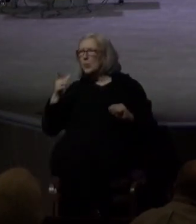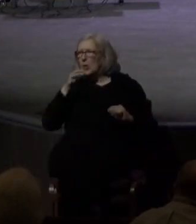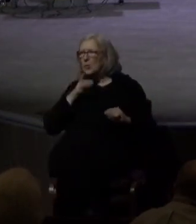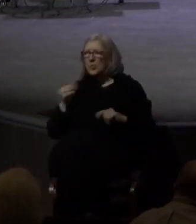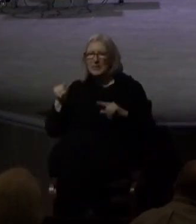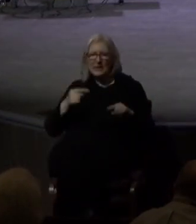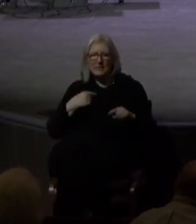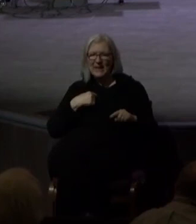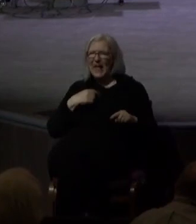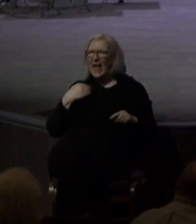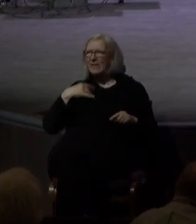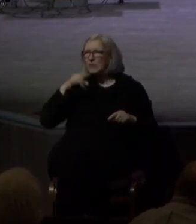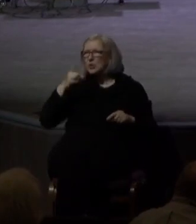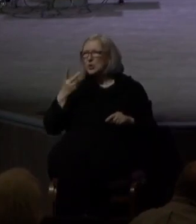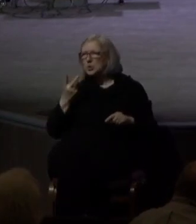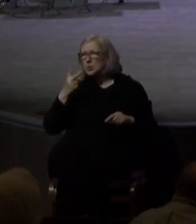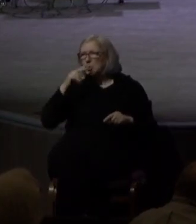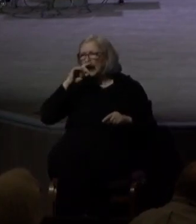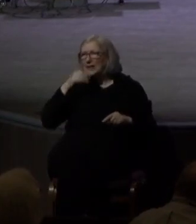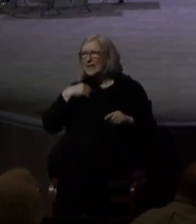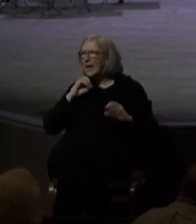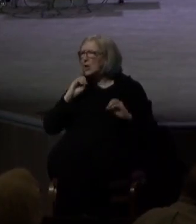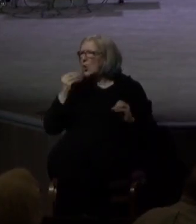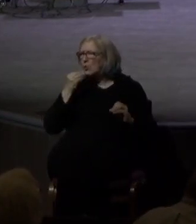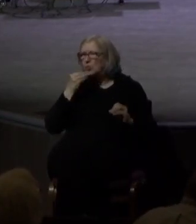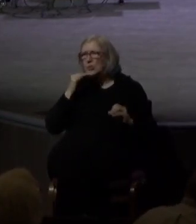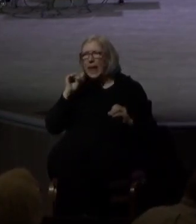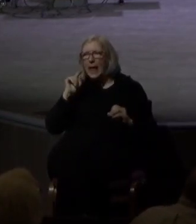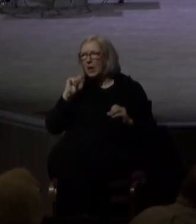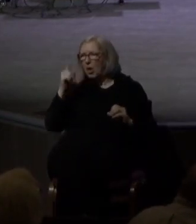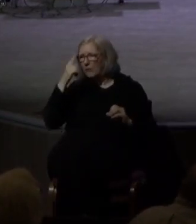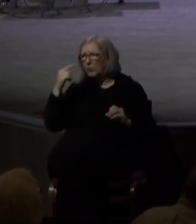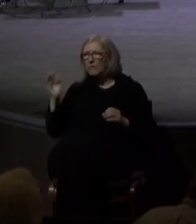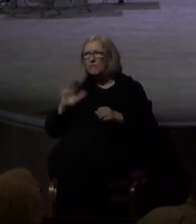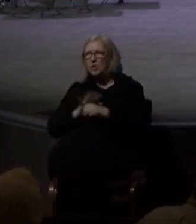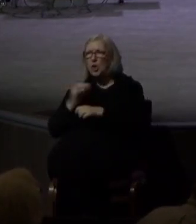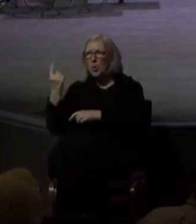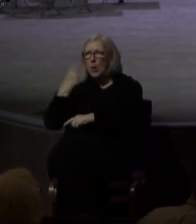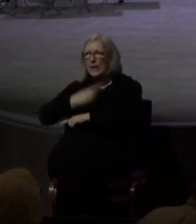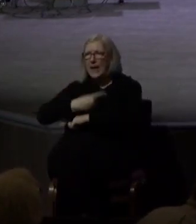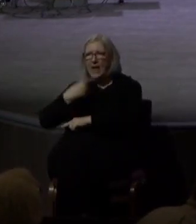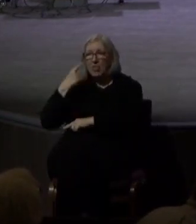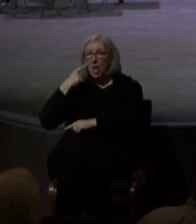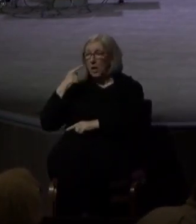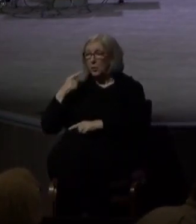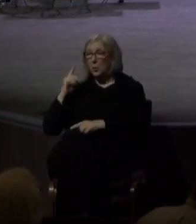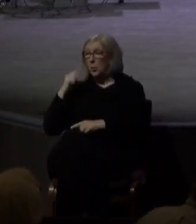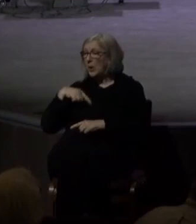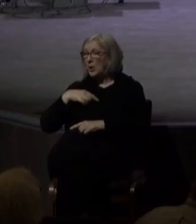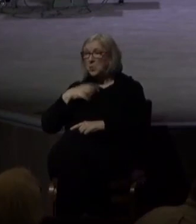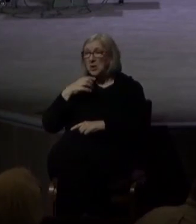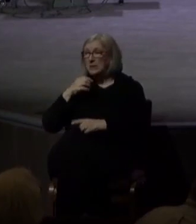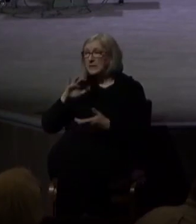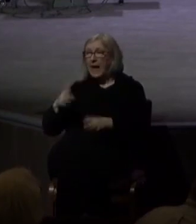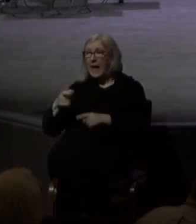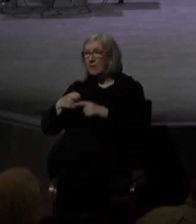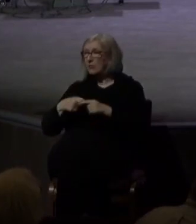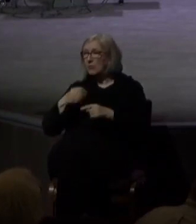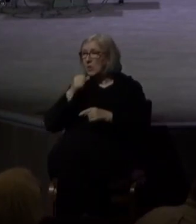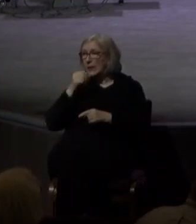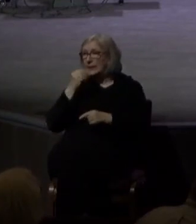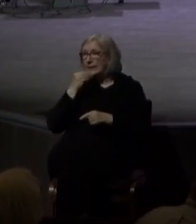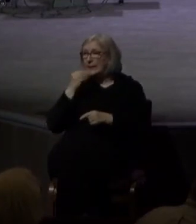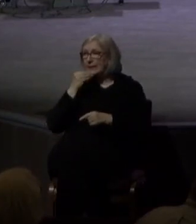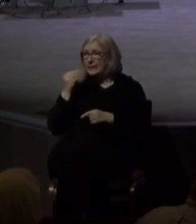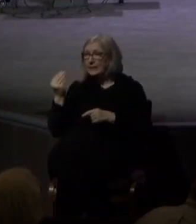no food for a day. I thought, you know, what we were going to do. I was afraid we were going to starve. And this church gave me food. You're an answer to my prayers.